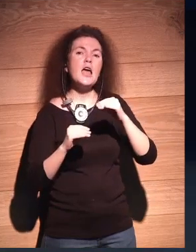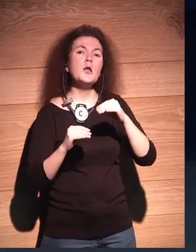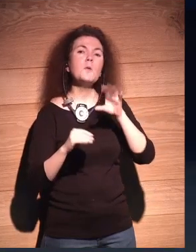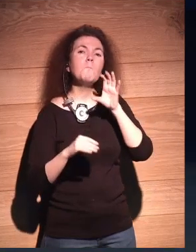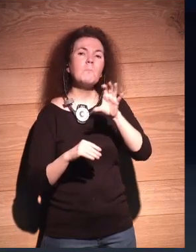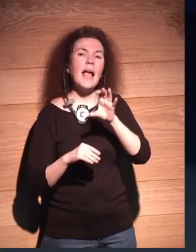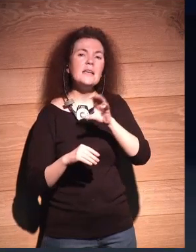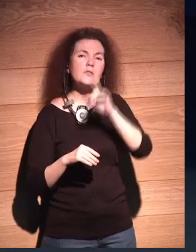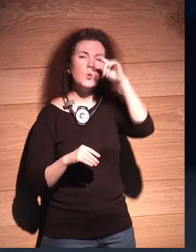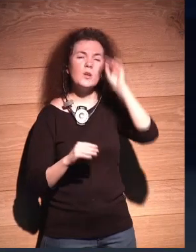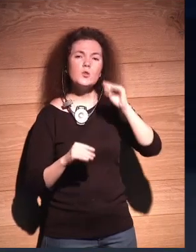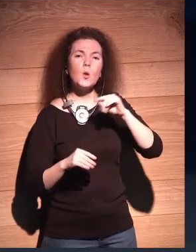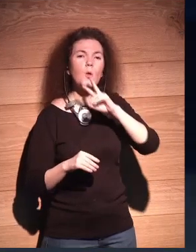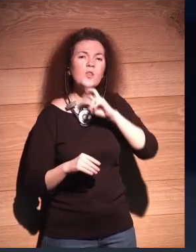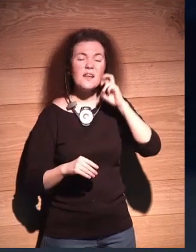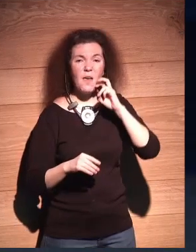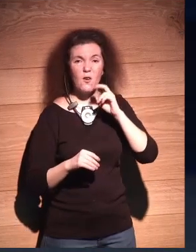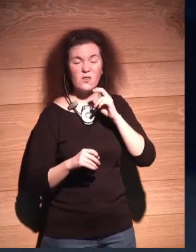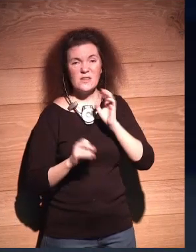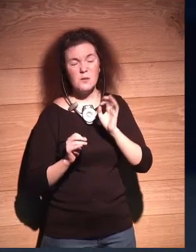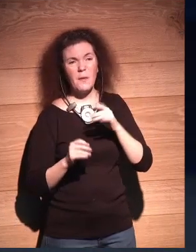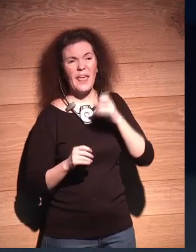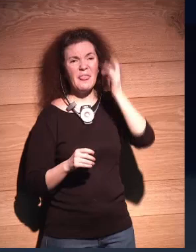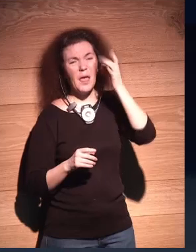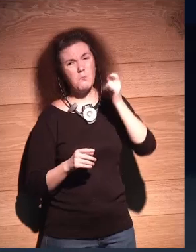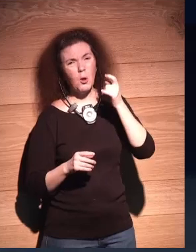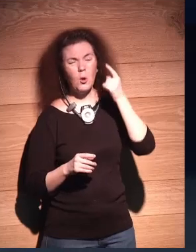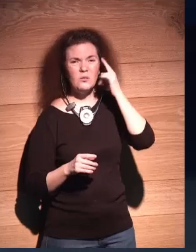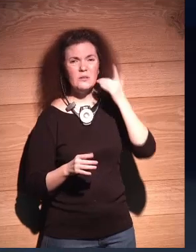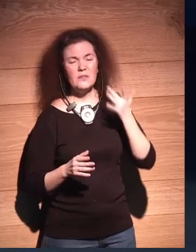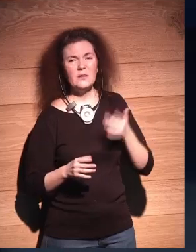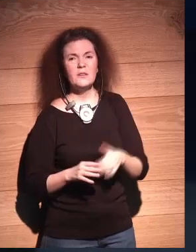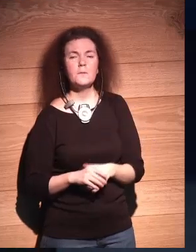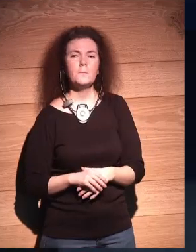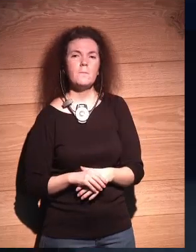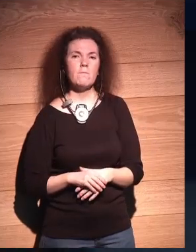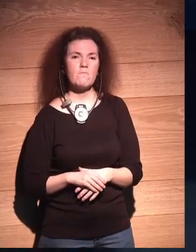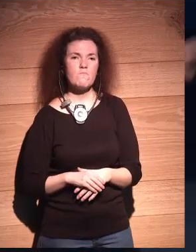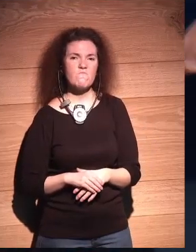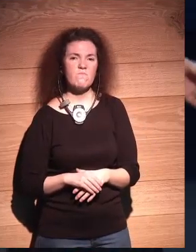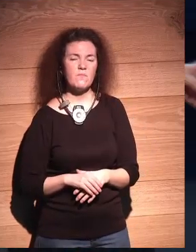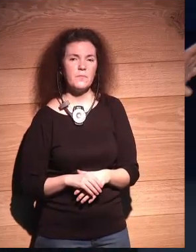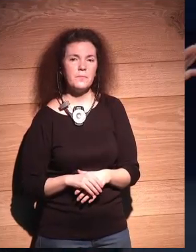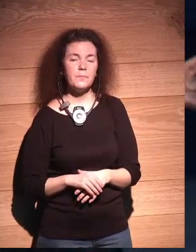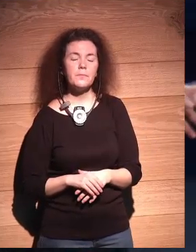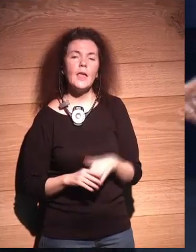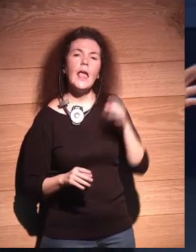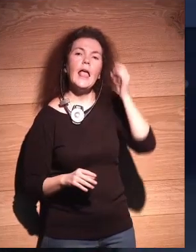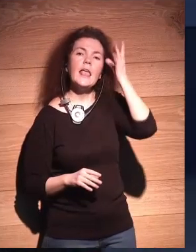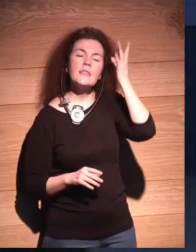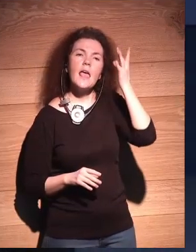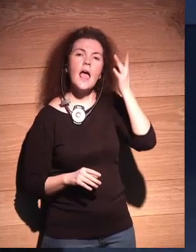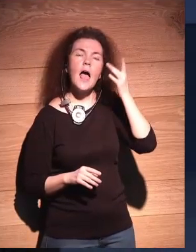anyway, it was off, and then it was back on again, and it was back off again. It didn't happen. This was in